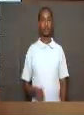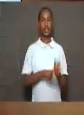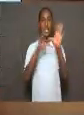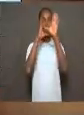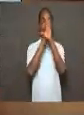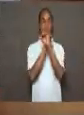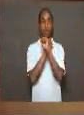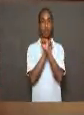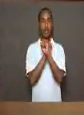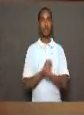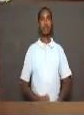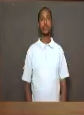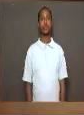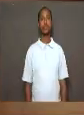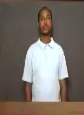Time's up.